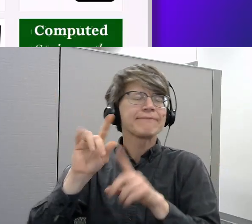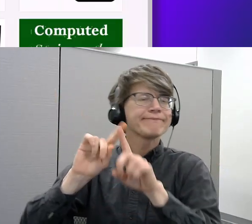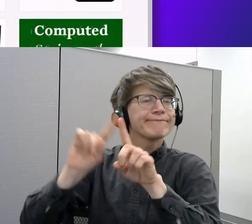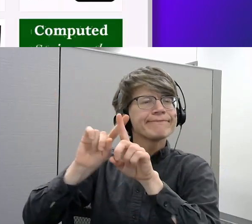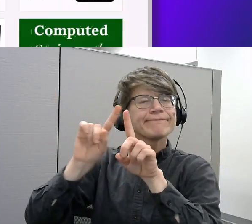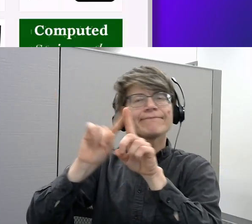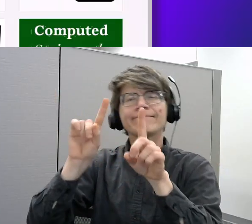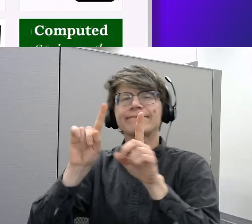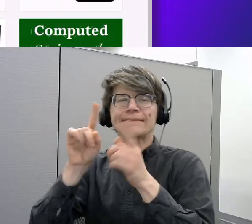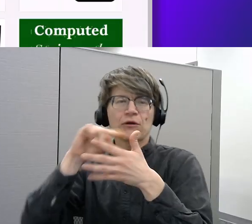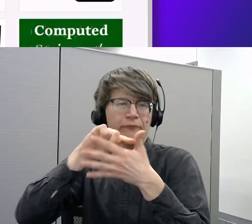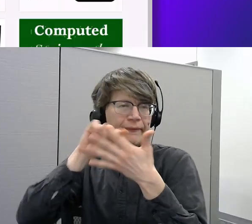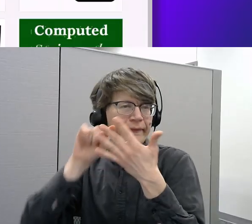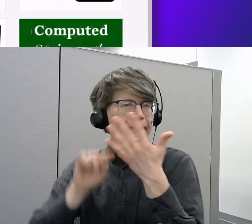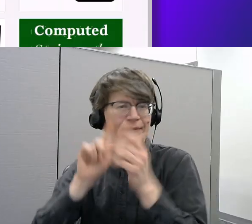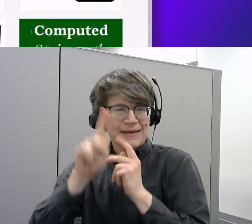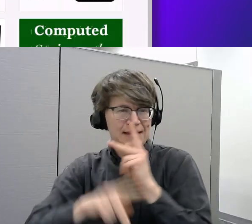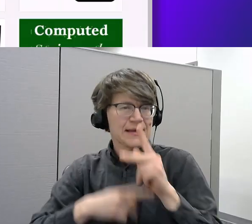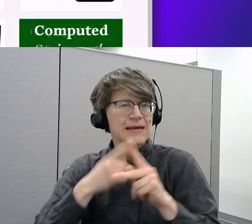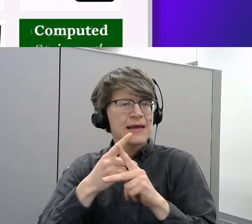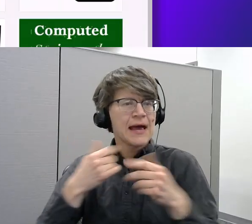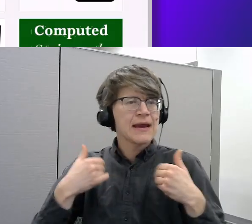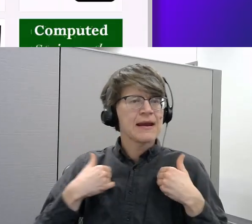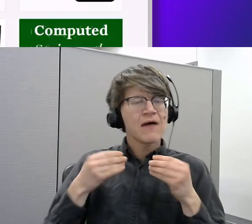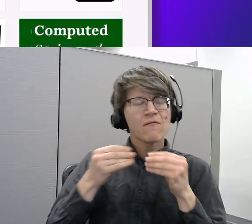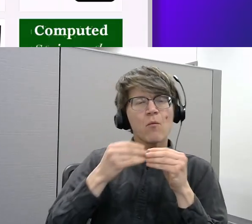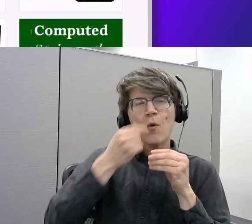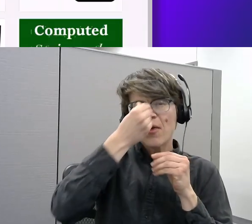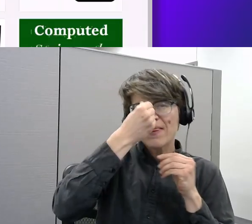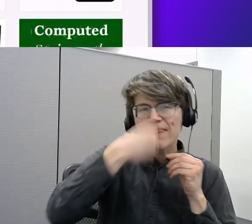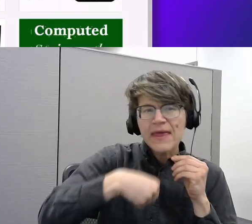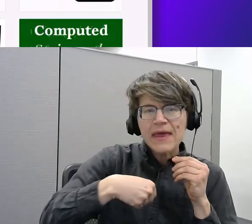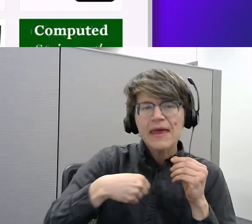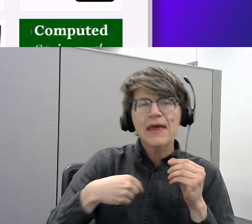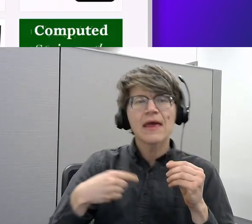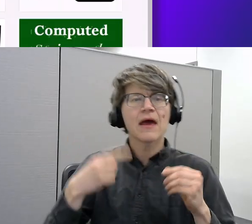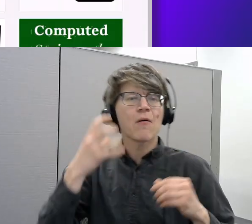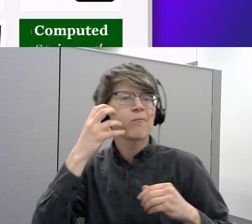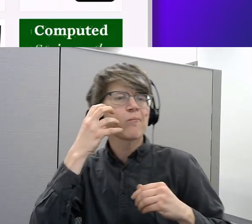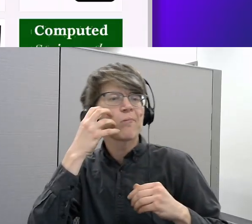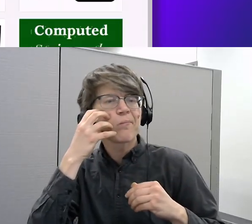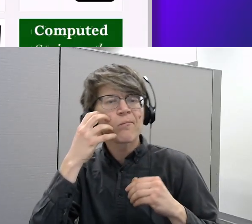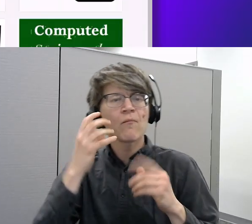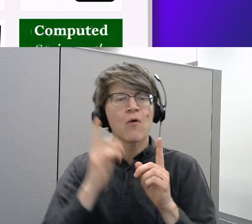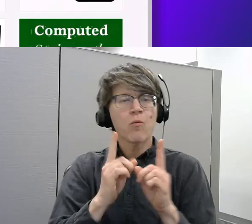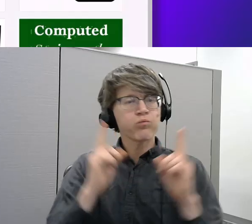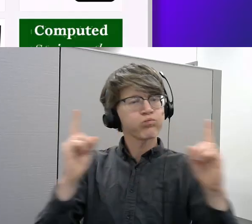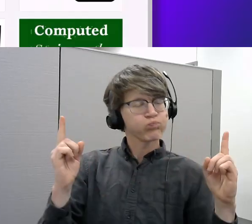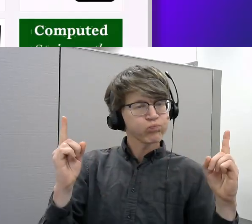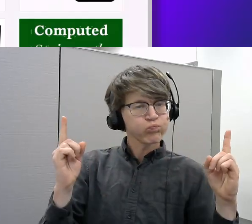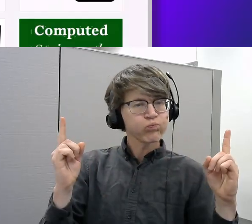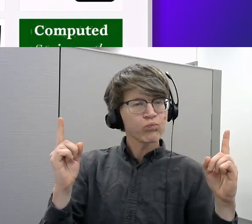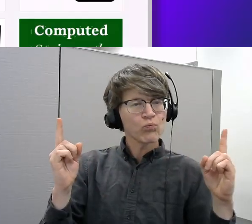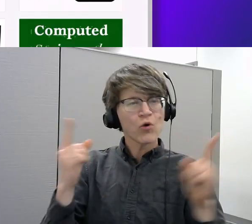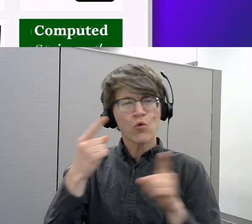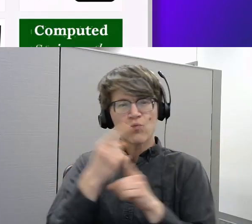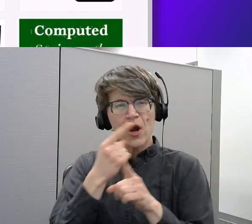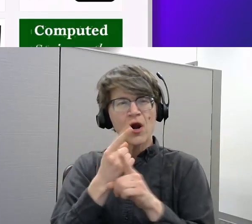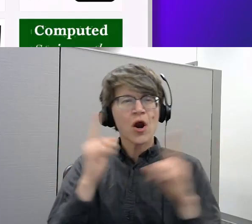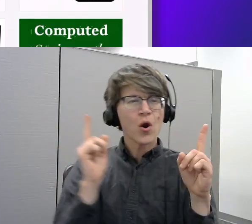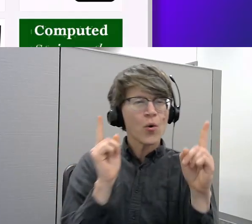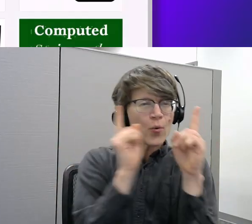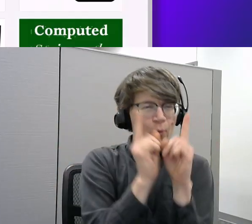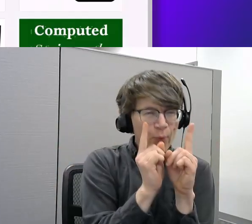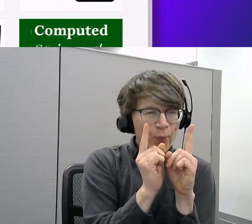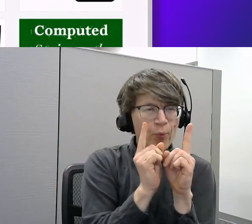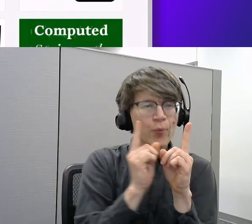ones. You have condensed, which are ones that are very skinny. You have extended, which are very wide, and then regular. You have X heights,